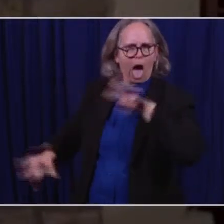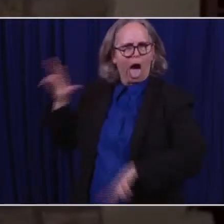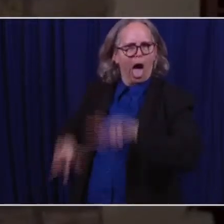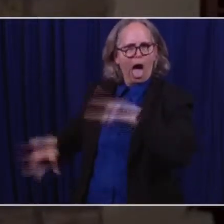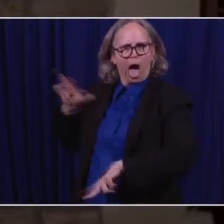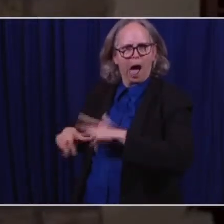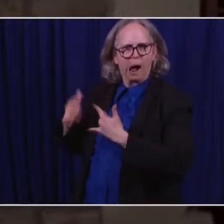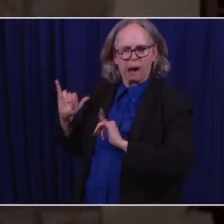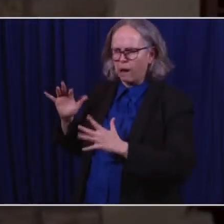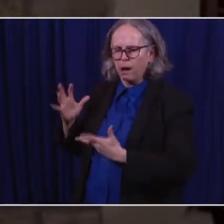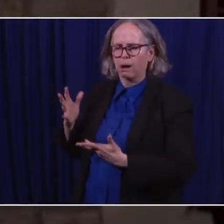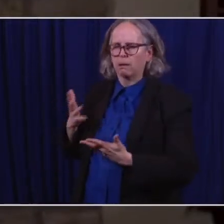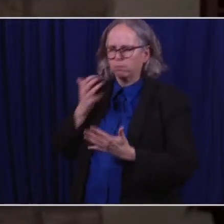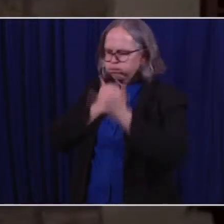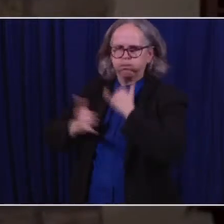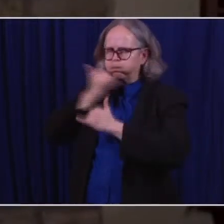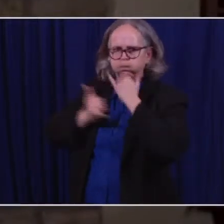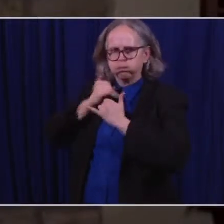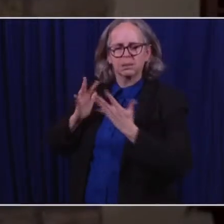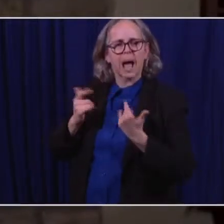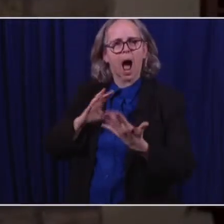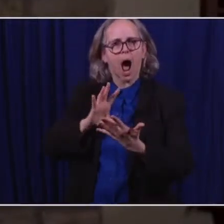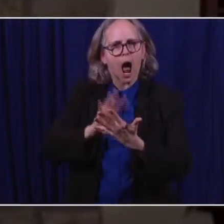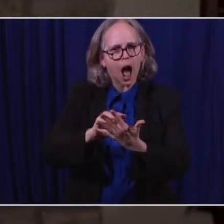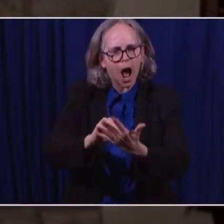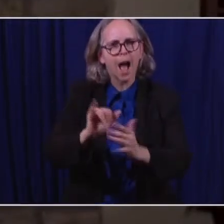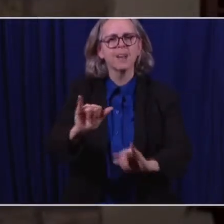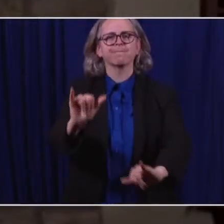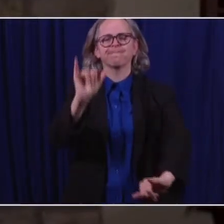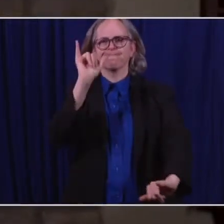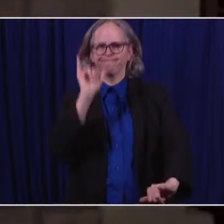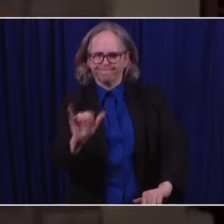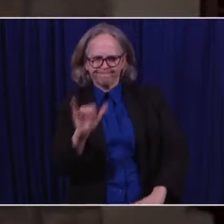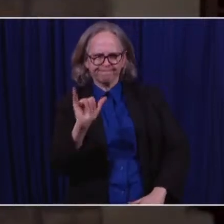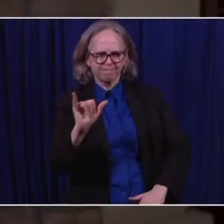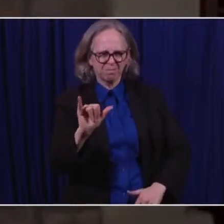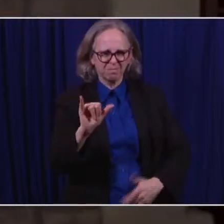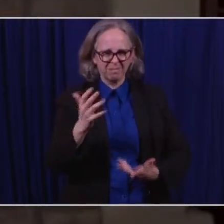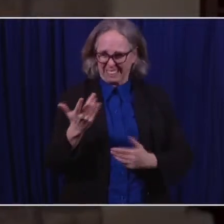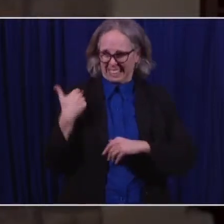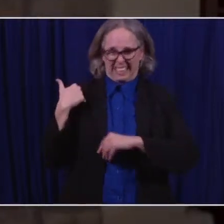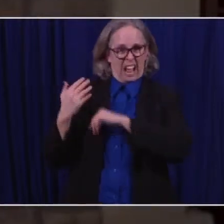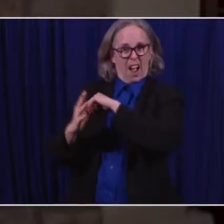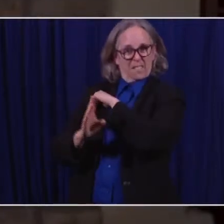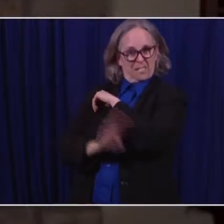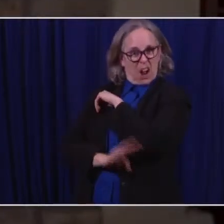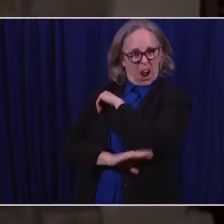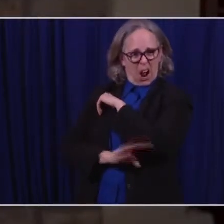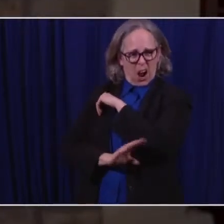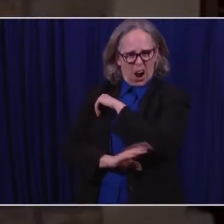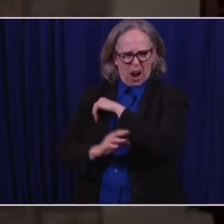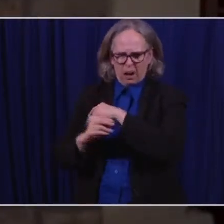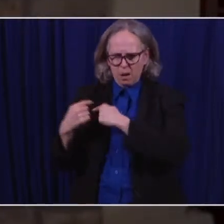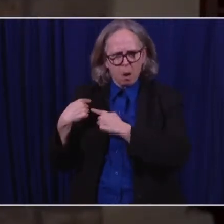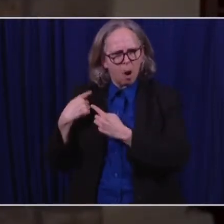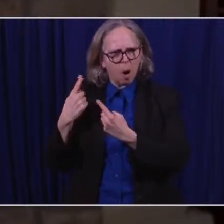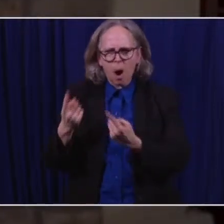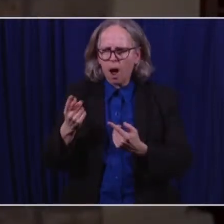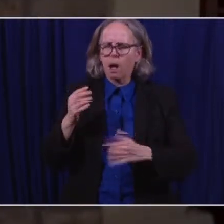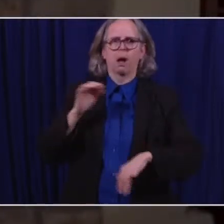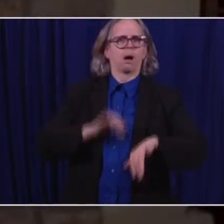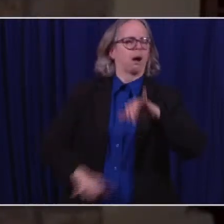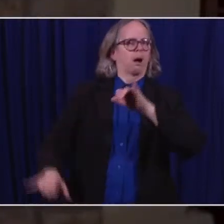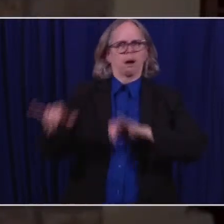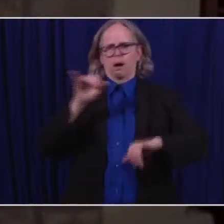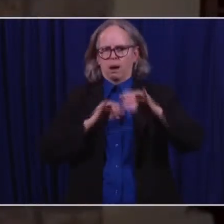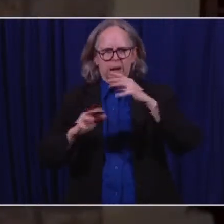fall. And while schools were making decisions at that time about not being in person, they didn't